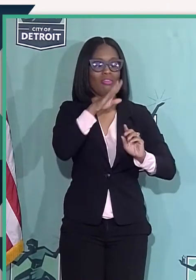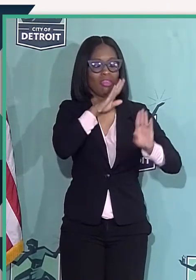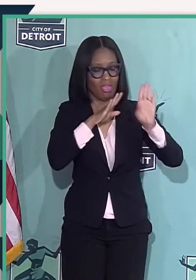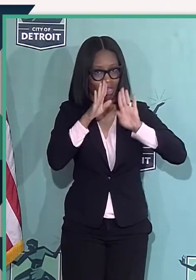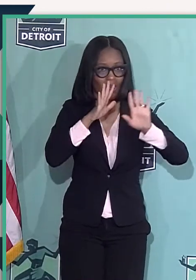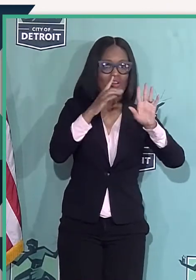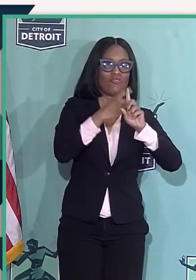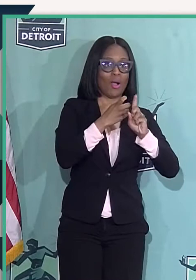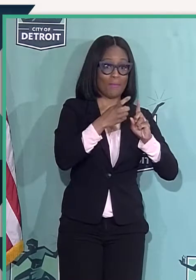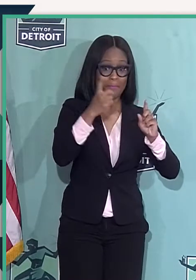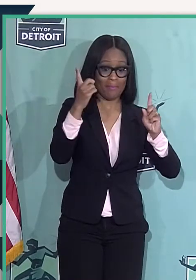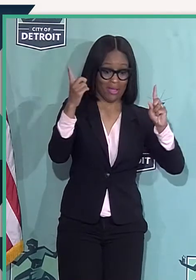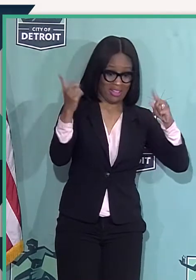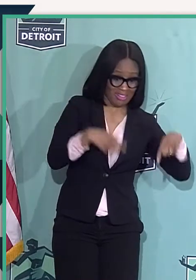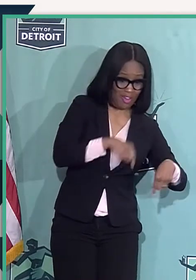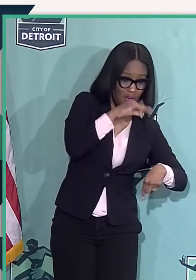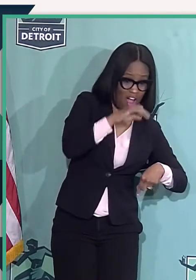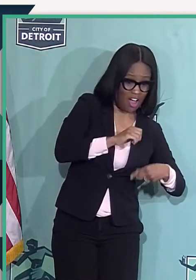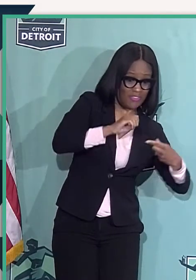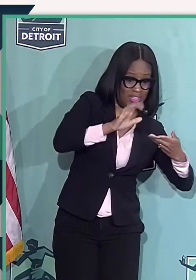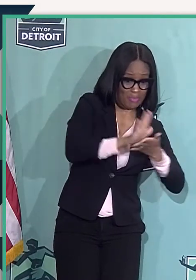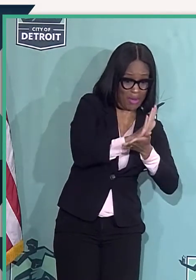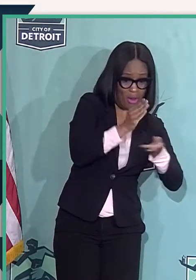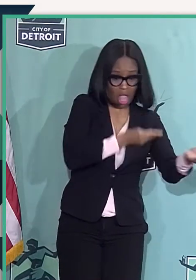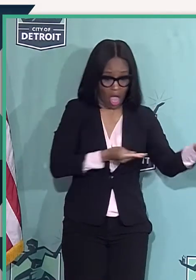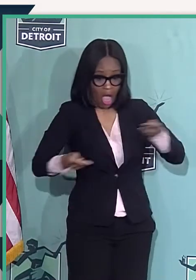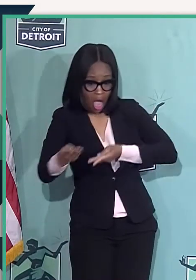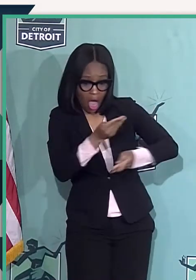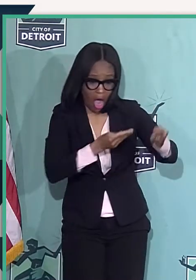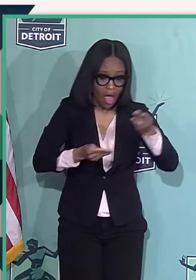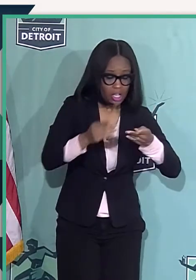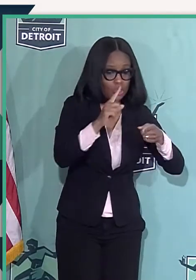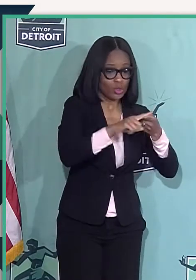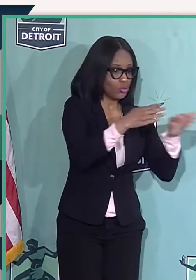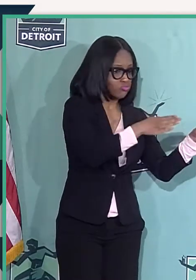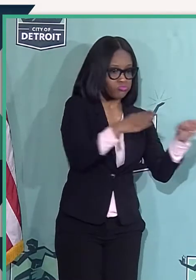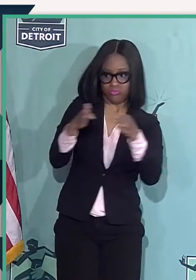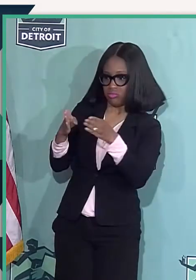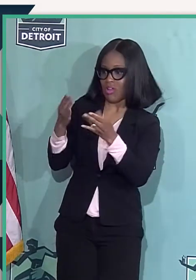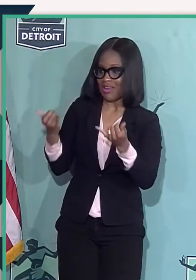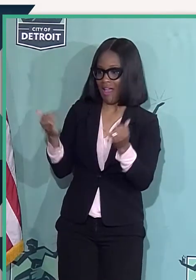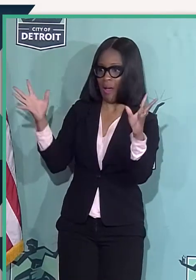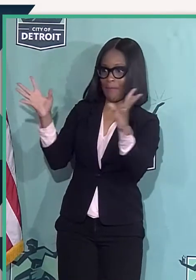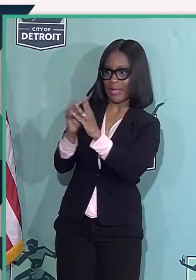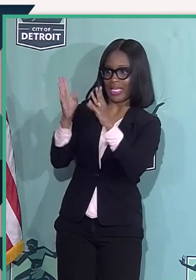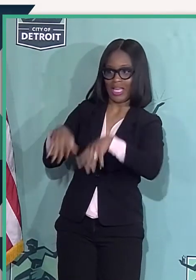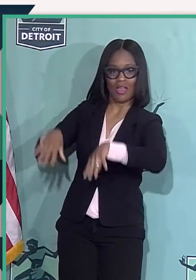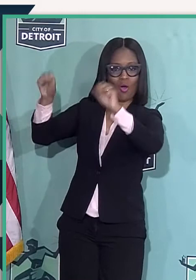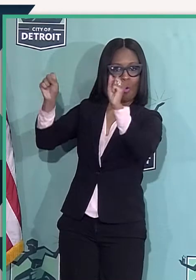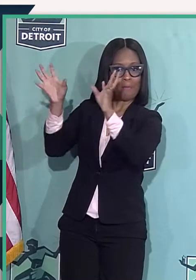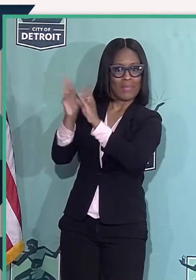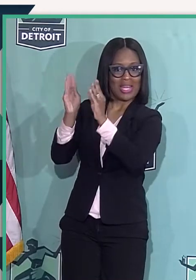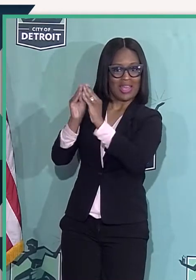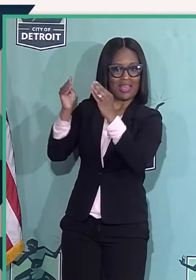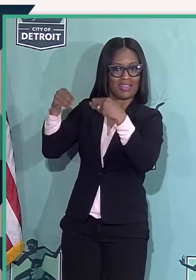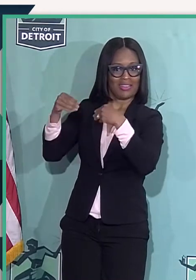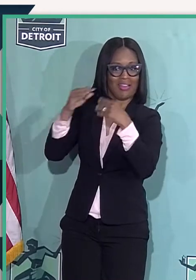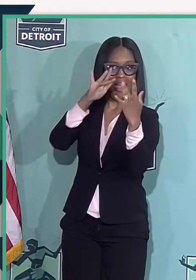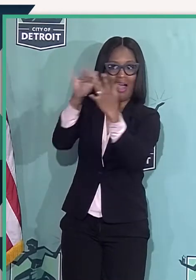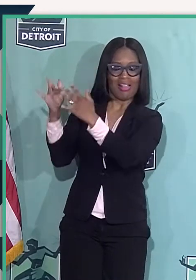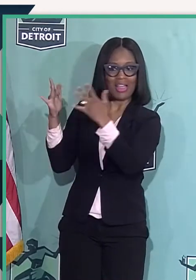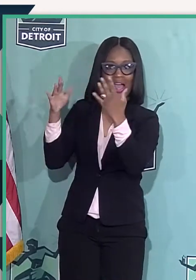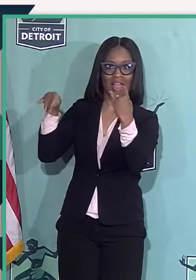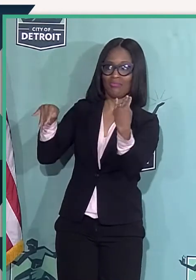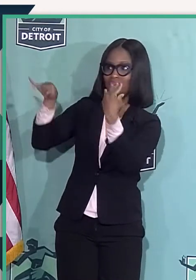shuffling papers in a committee meeting to moving everything virtually. What I expect, and I hope that happens from this,